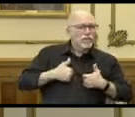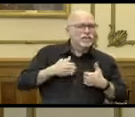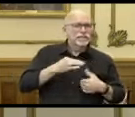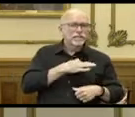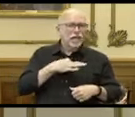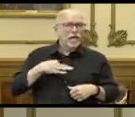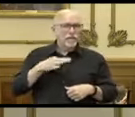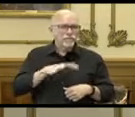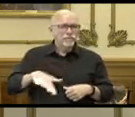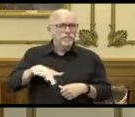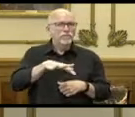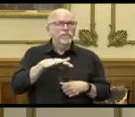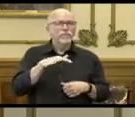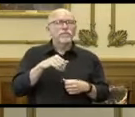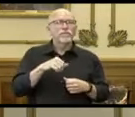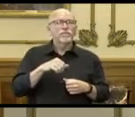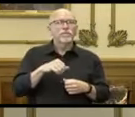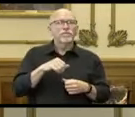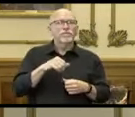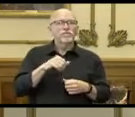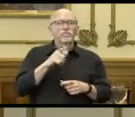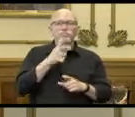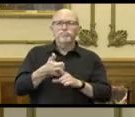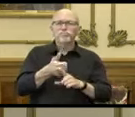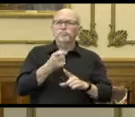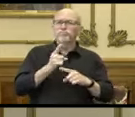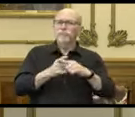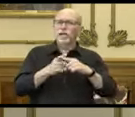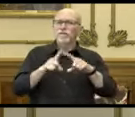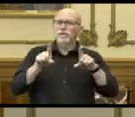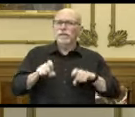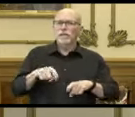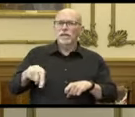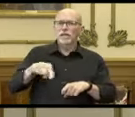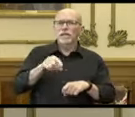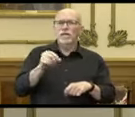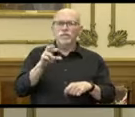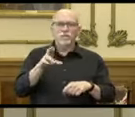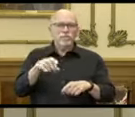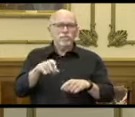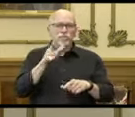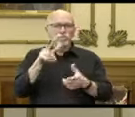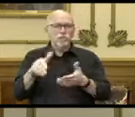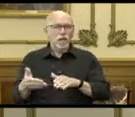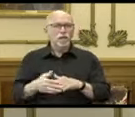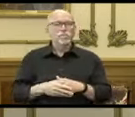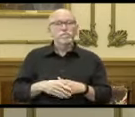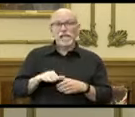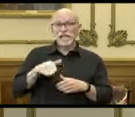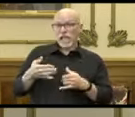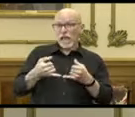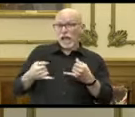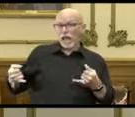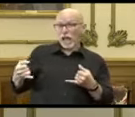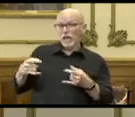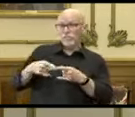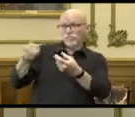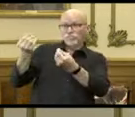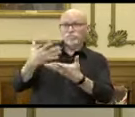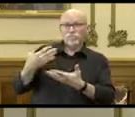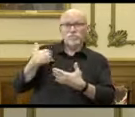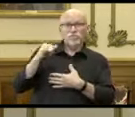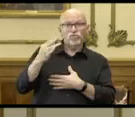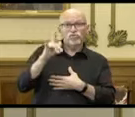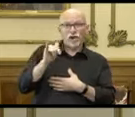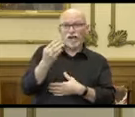staffs that had positive COVID tests or had died. Now, the deadline for this data submission was